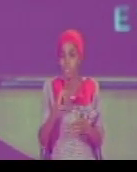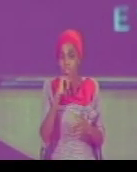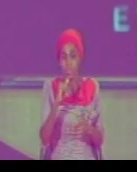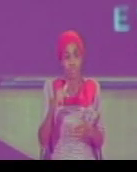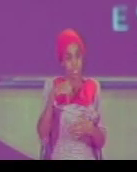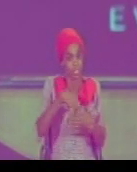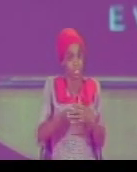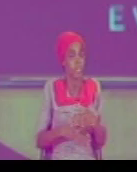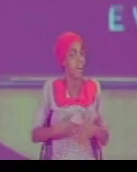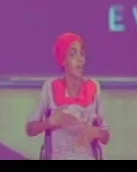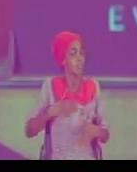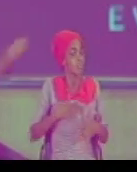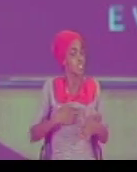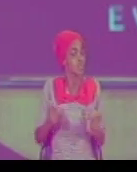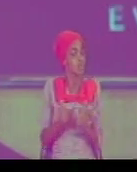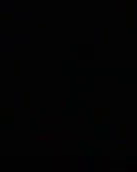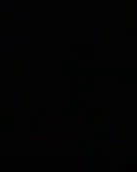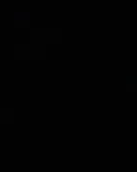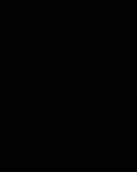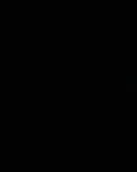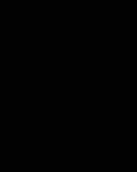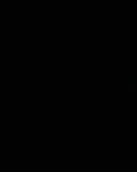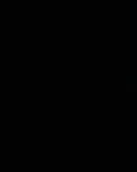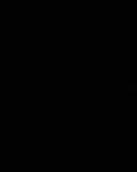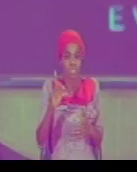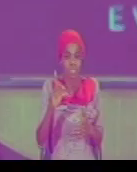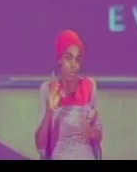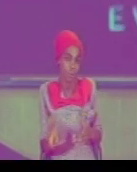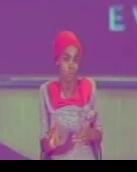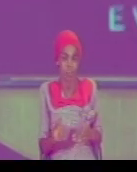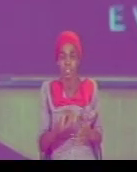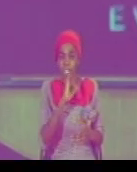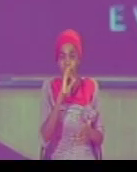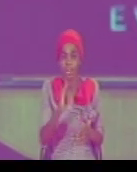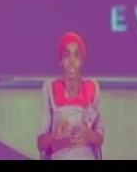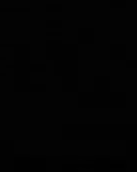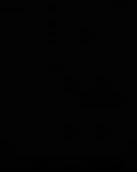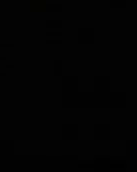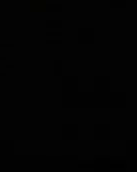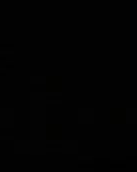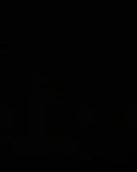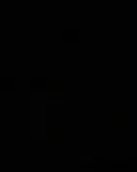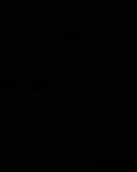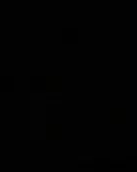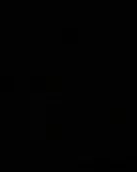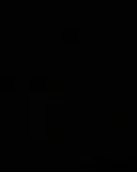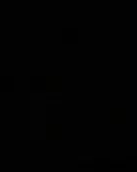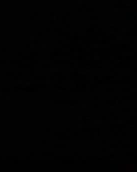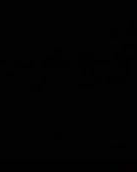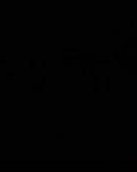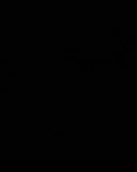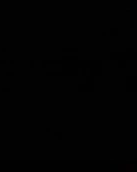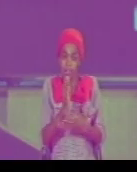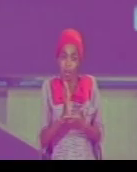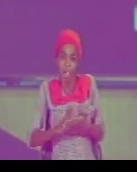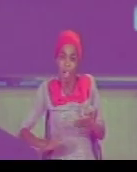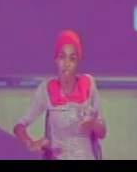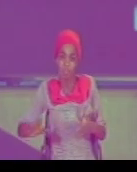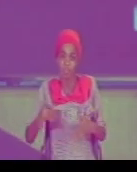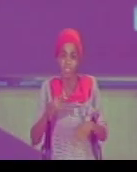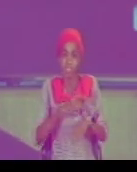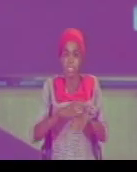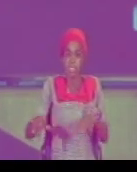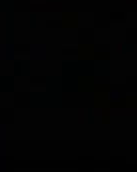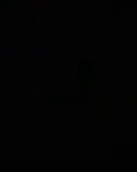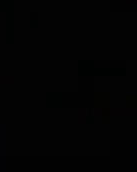dress scantily, and part of those ladies, part of their upper part of their body, as they bend,